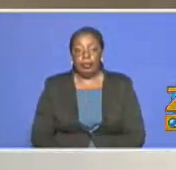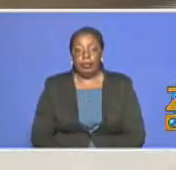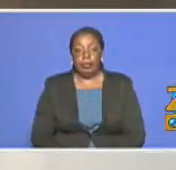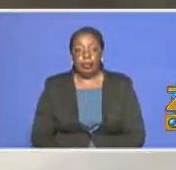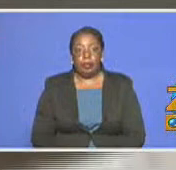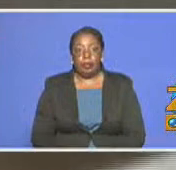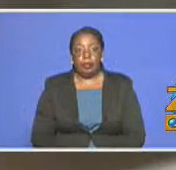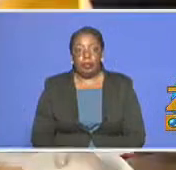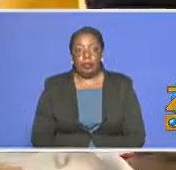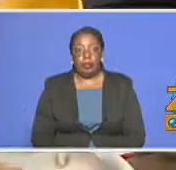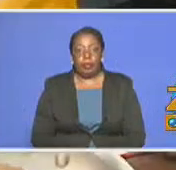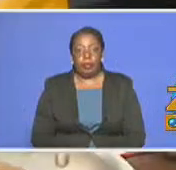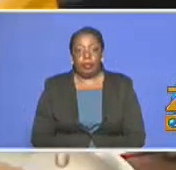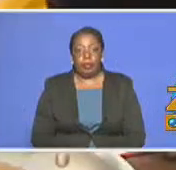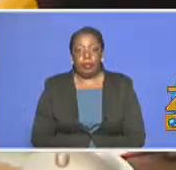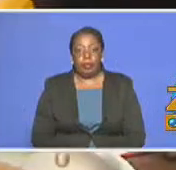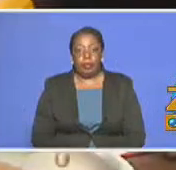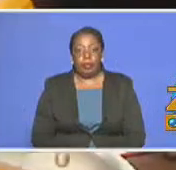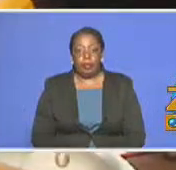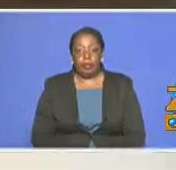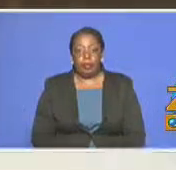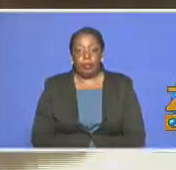Potatoes, onions, some thyme.